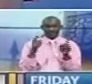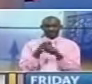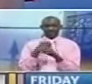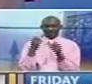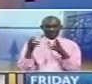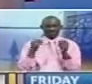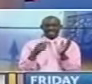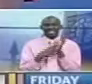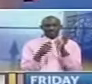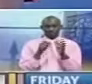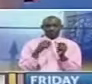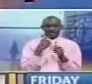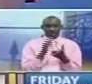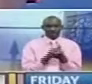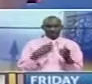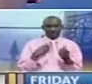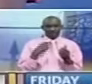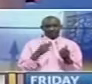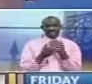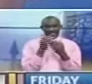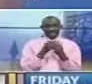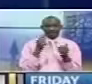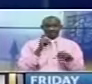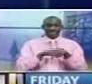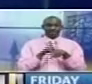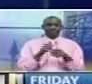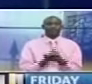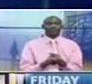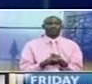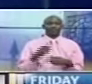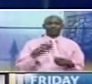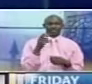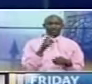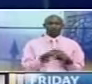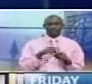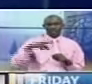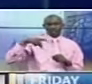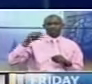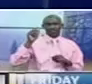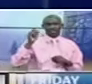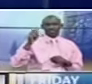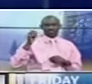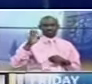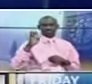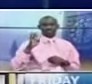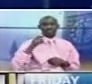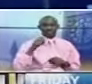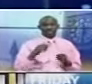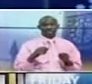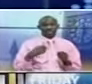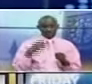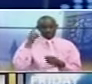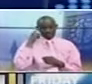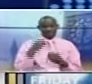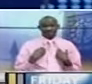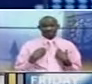so many examples I can cite, but I have to mind about the time. All right. What about this second one? Plate. Plate, very tricky. That is Remember, plate we